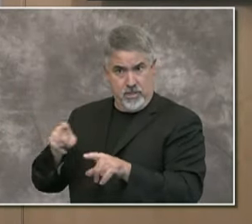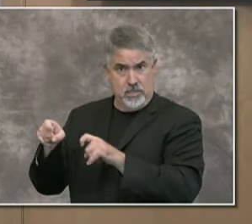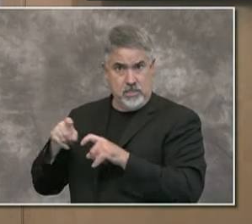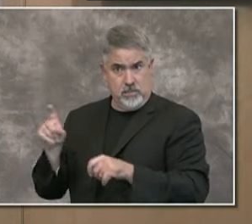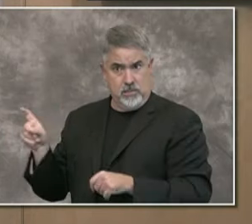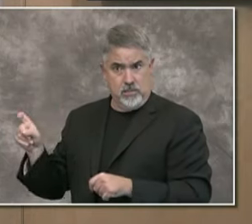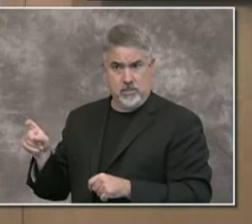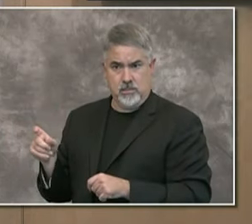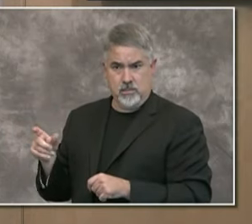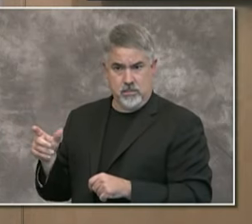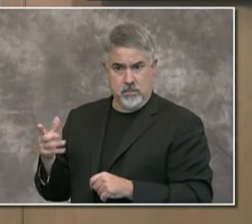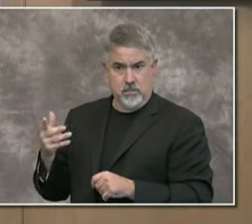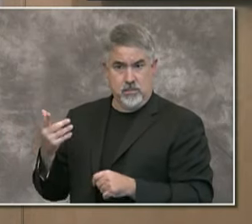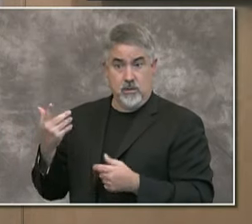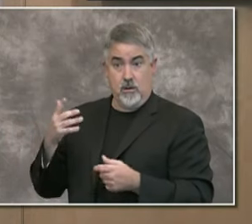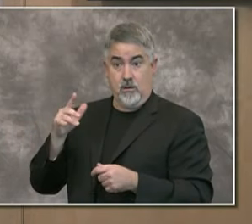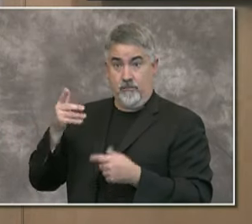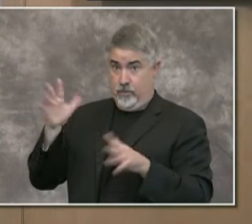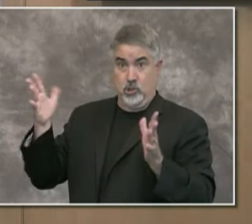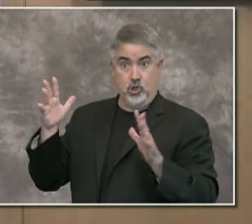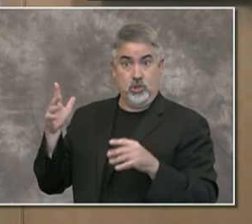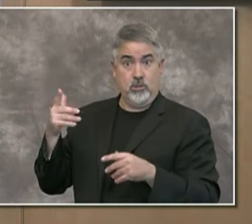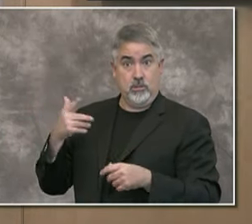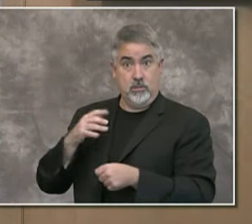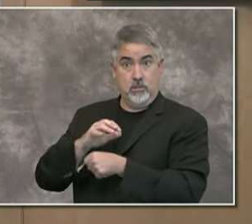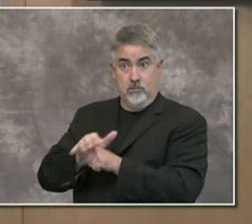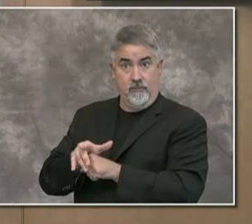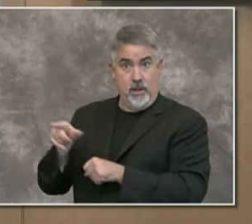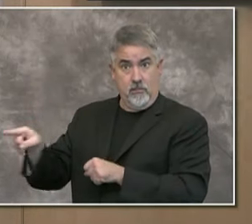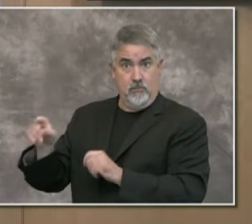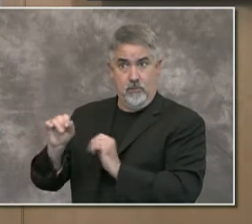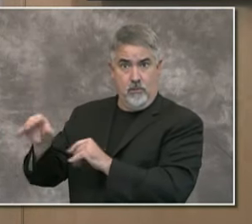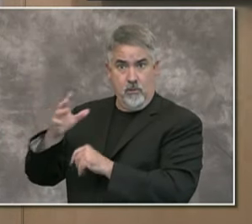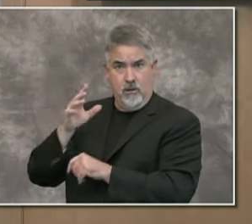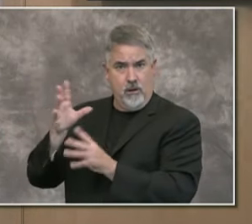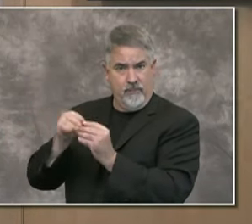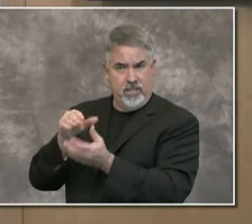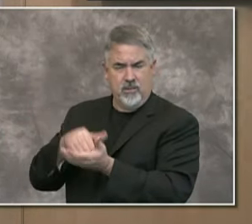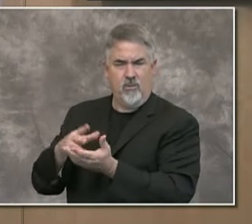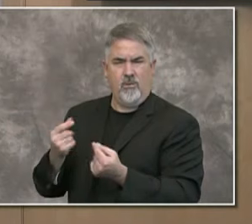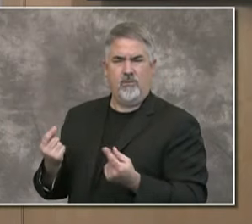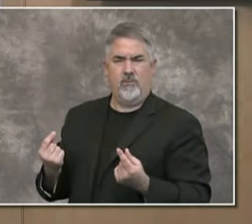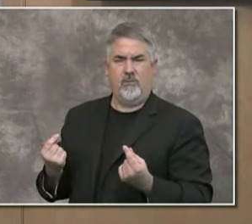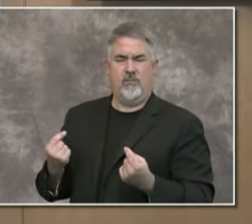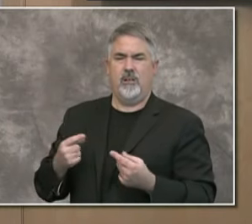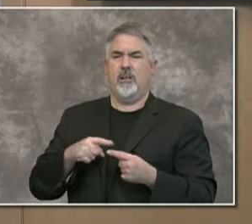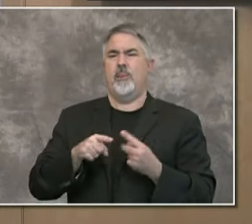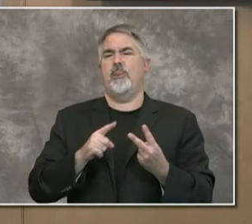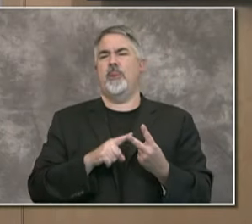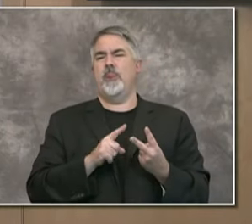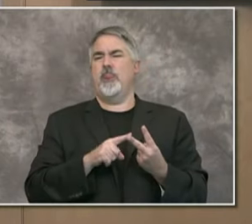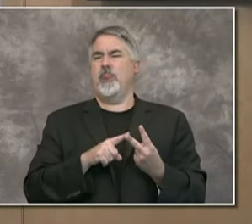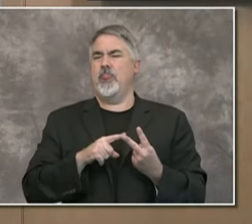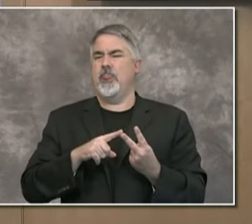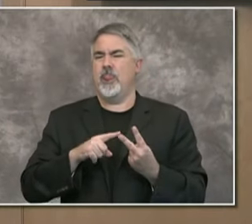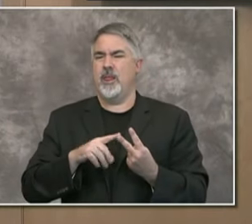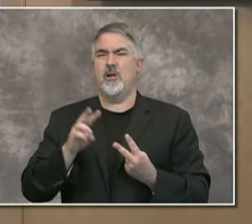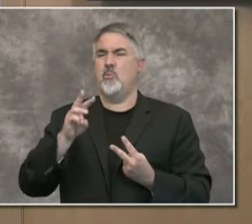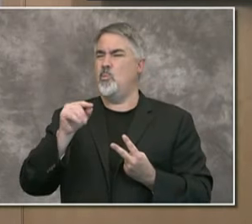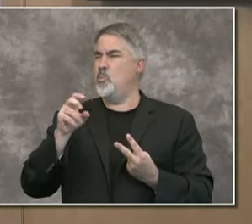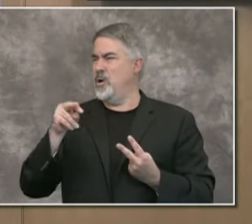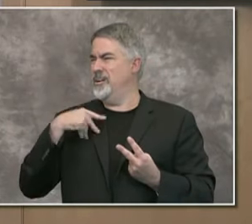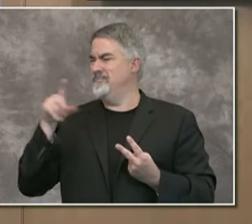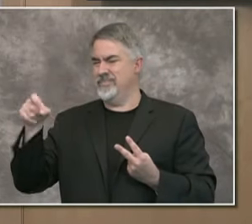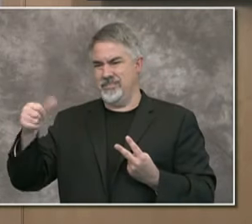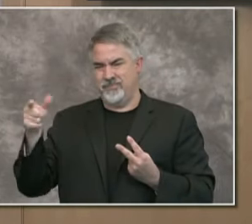to have the virus? And then I have another question for Dr. Wooten. Forgive me if this is already explained,